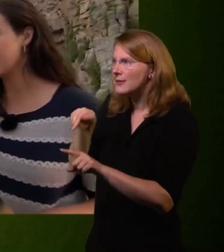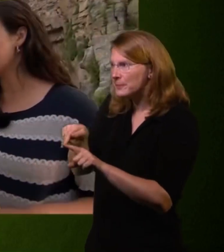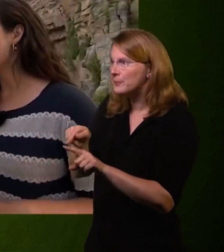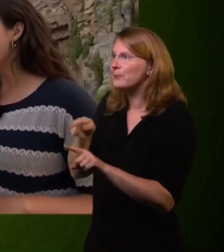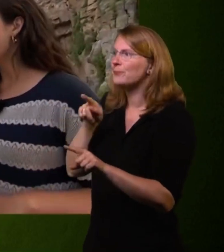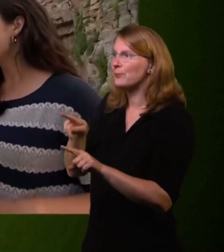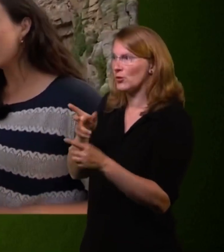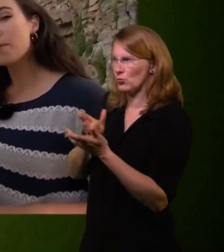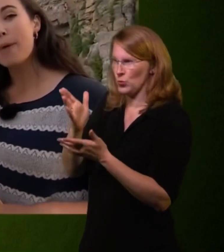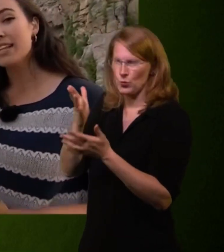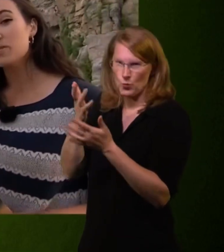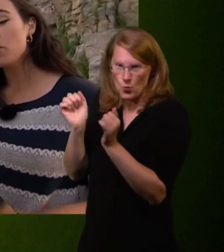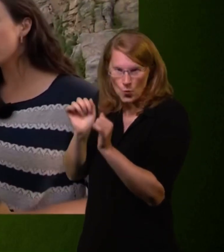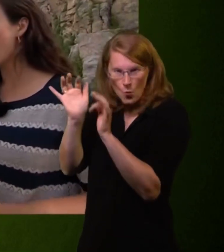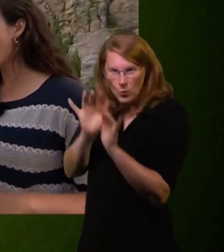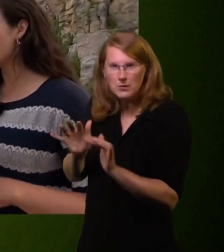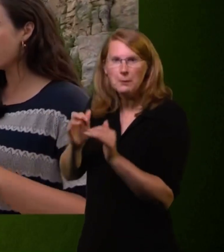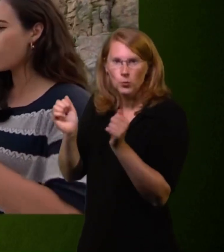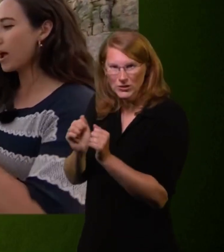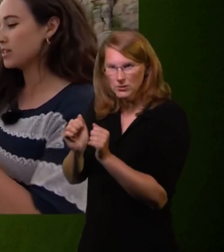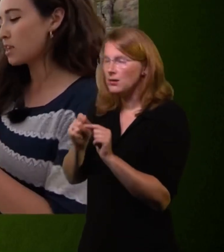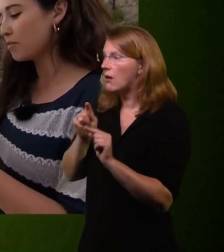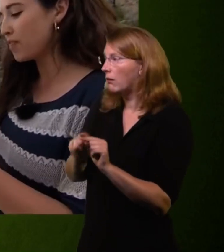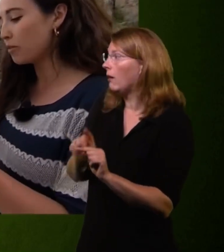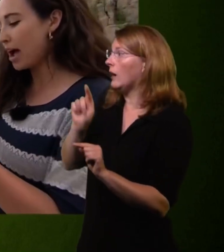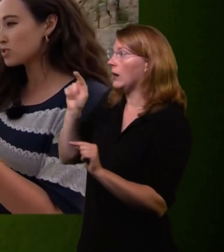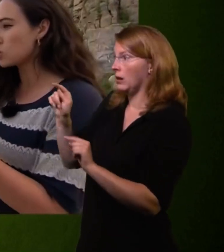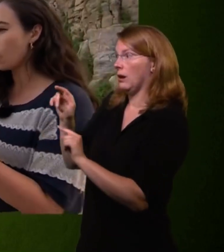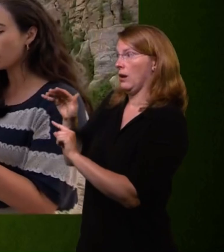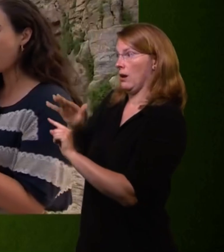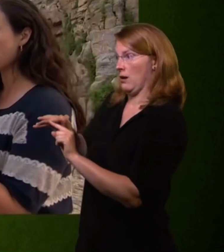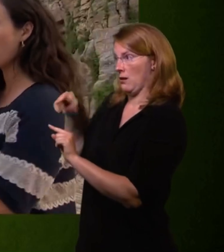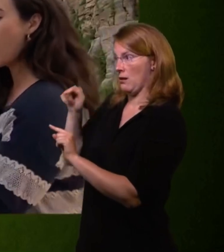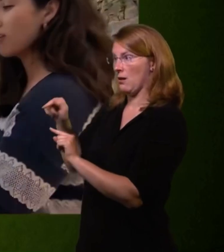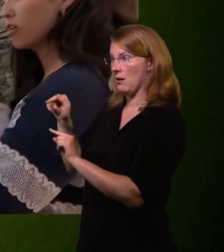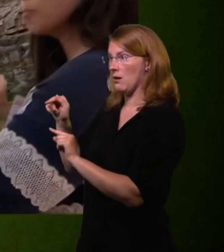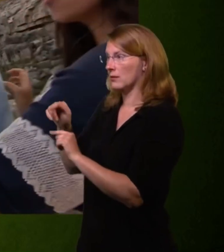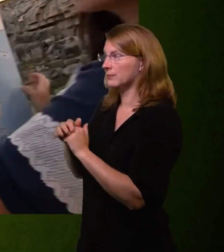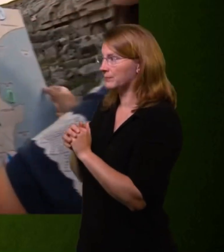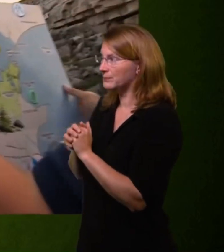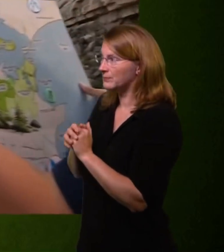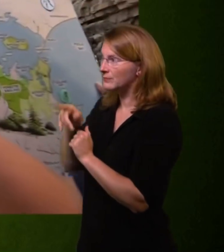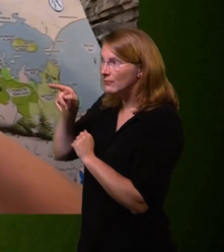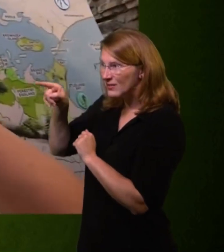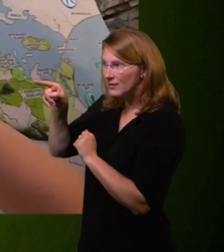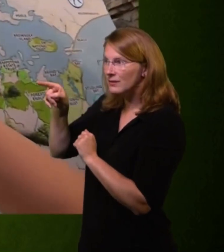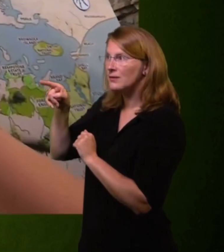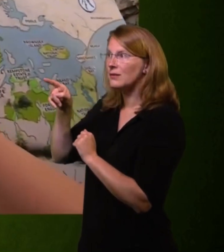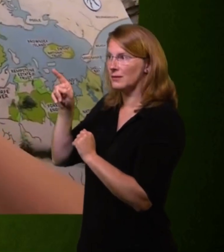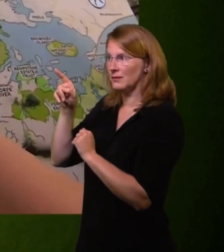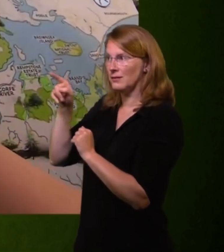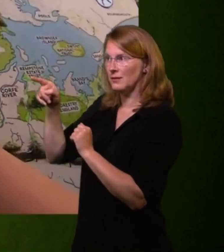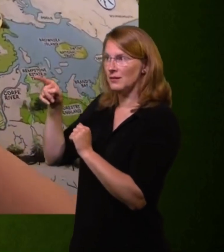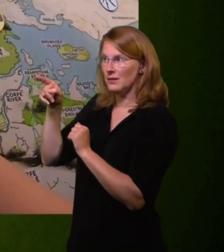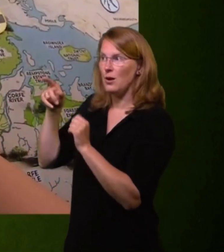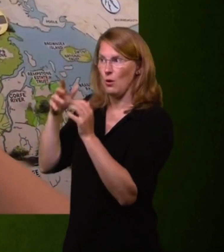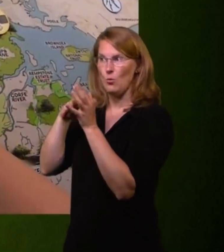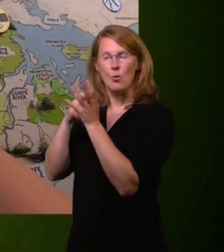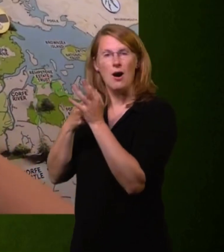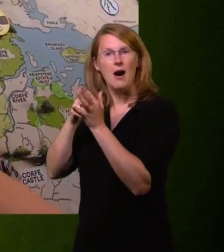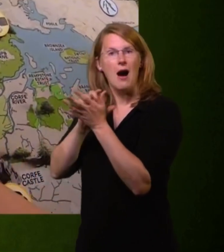ringing practice, we found that bats move quite far away. So they've been found as north as Wareham, all the way up here, which is